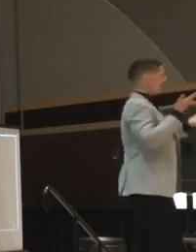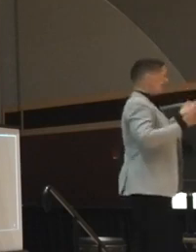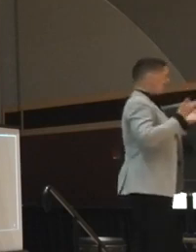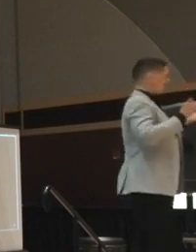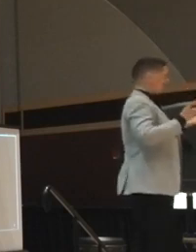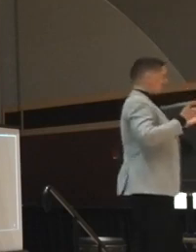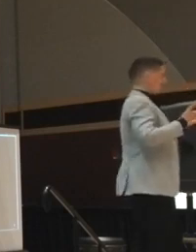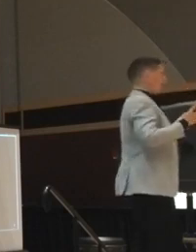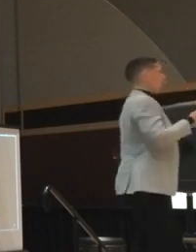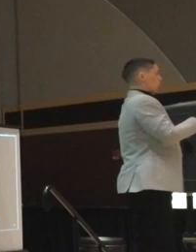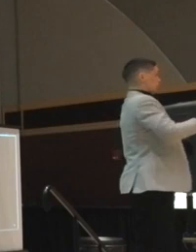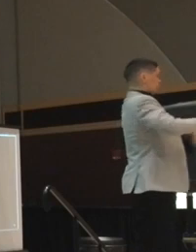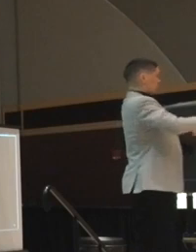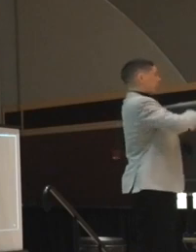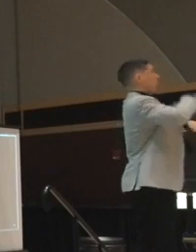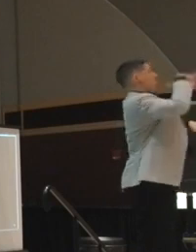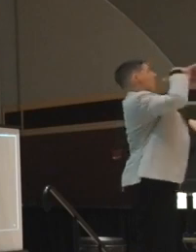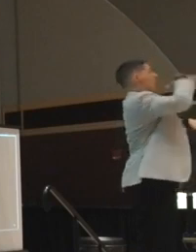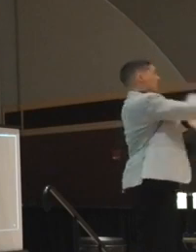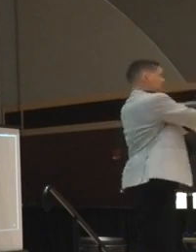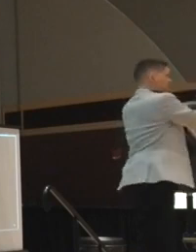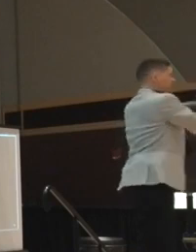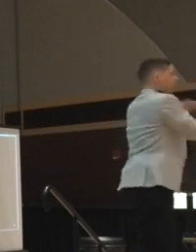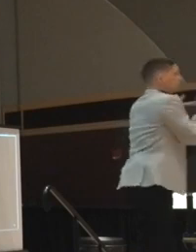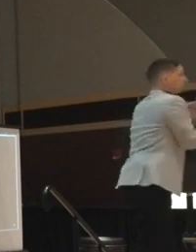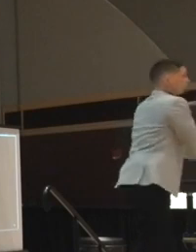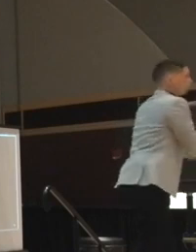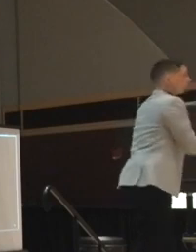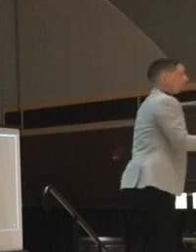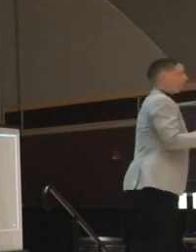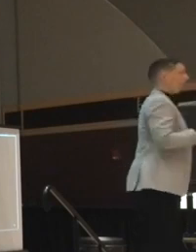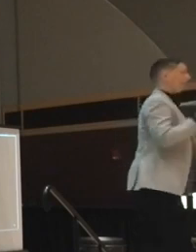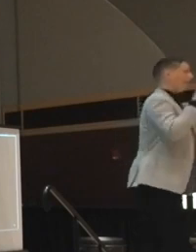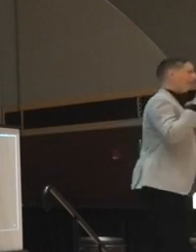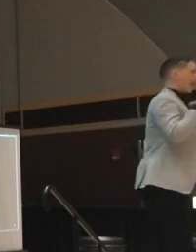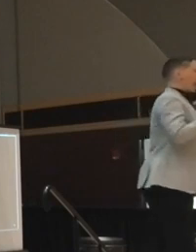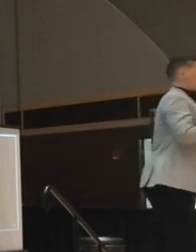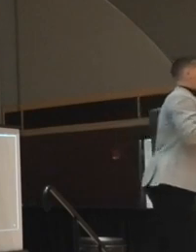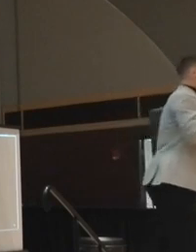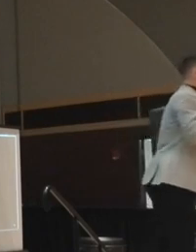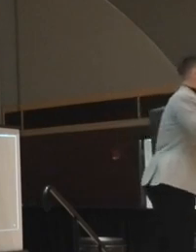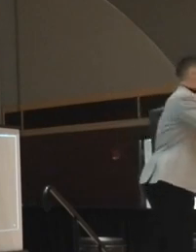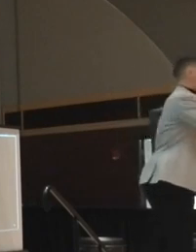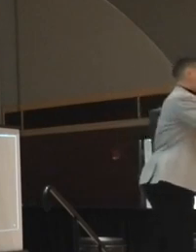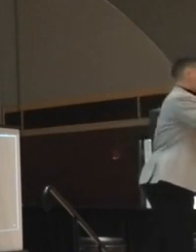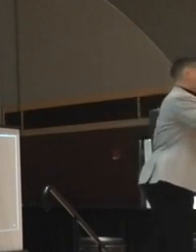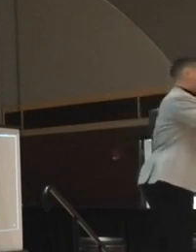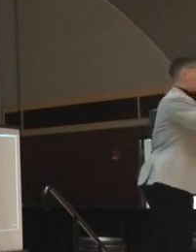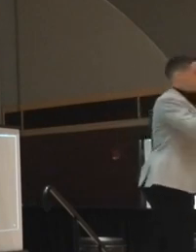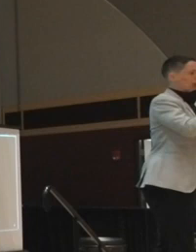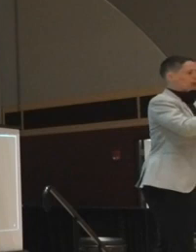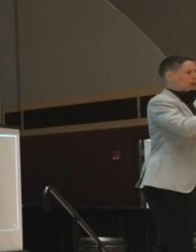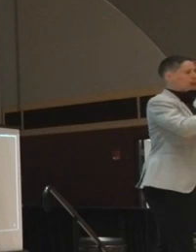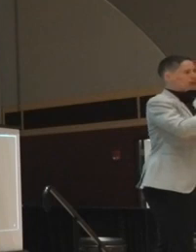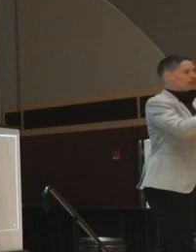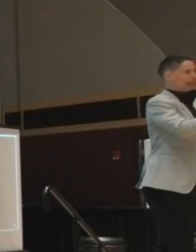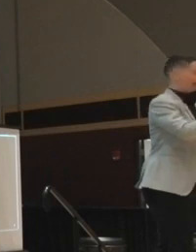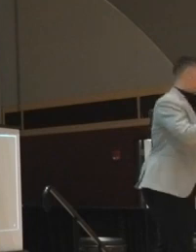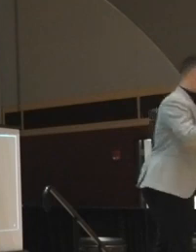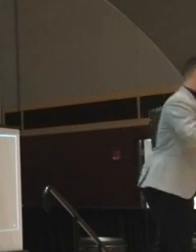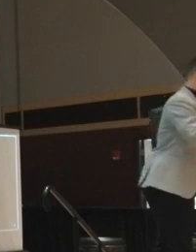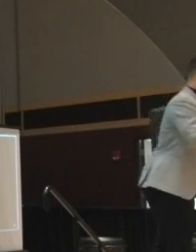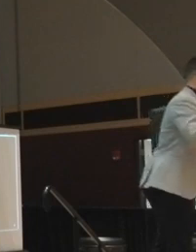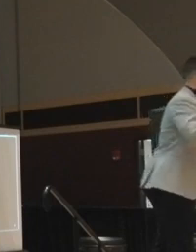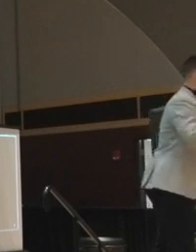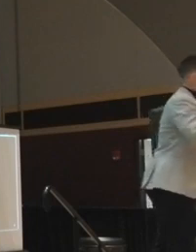jargon. Impact with terrain. That's engineering speak for crashing. I'm not kidding. That's the wording I took right out of